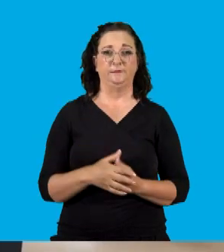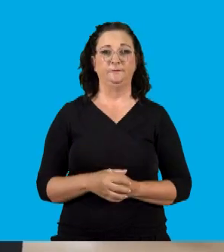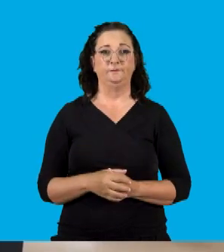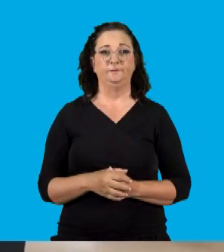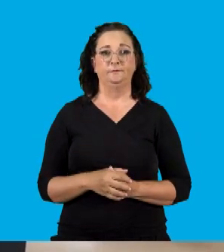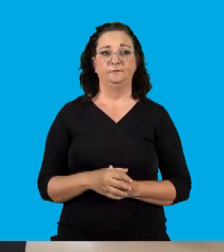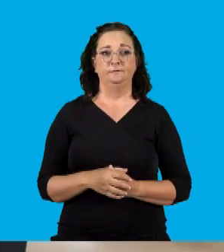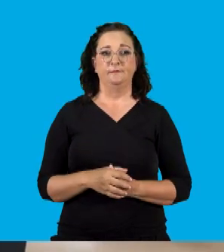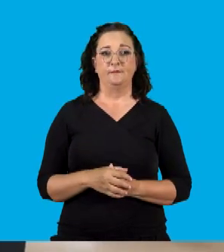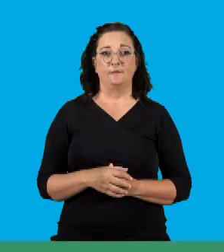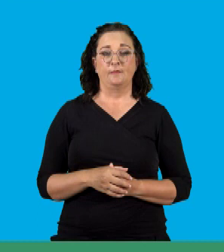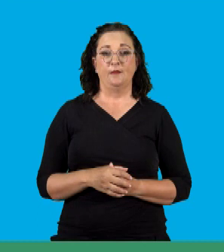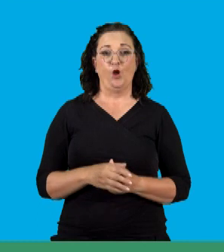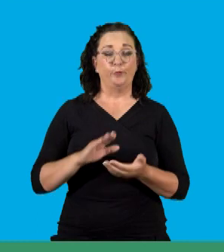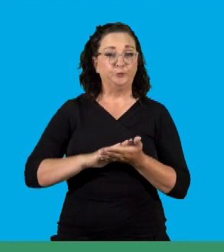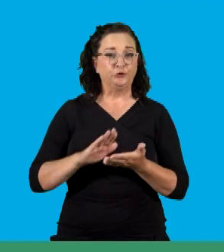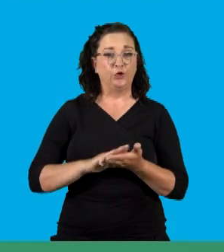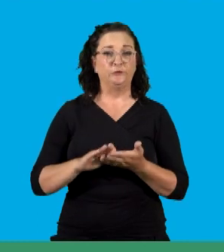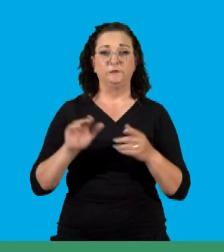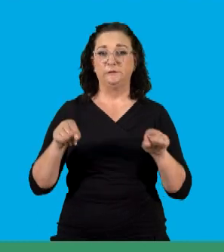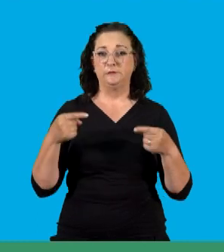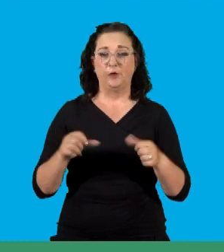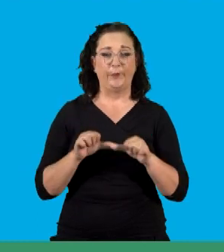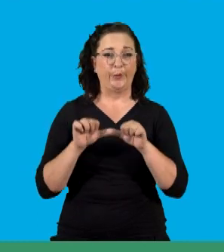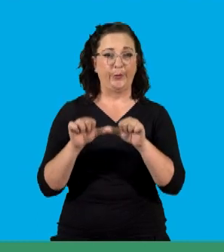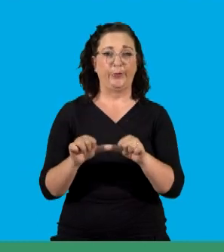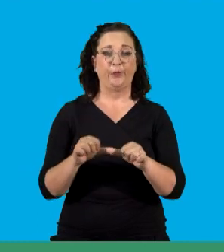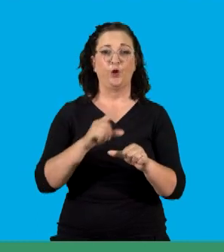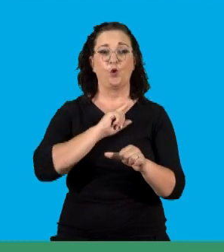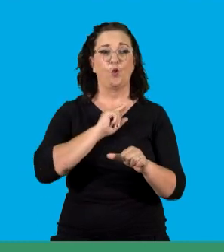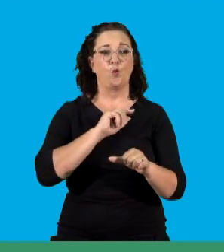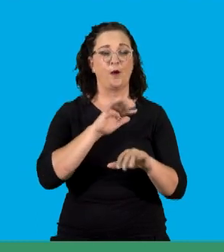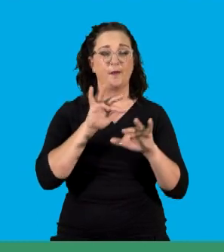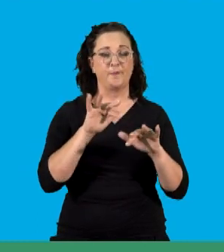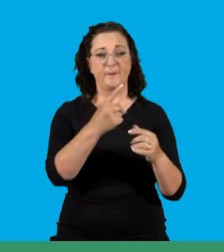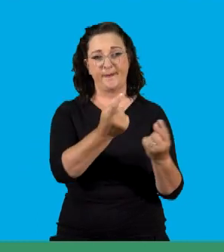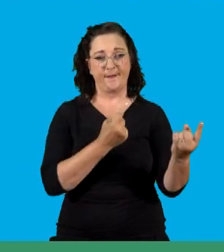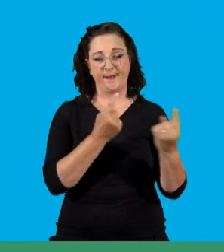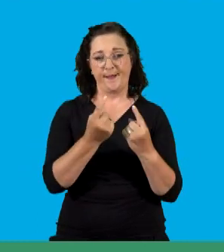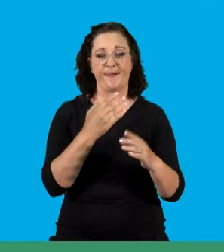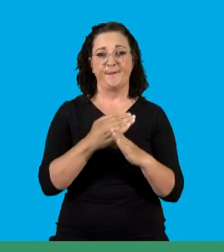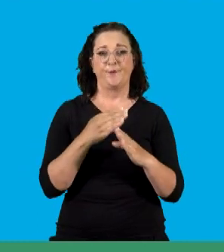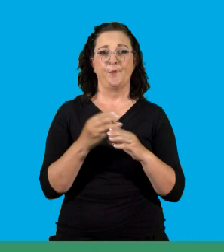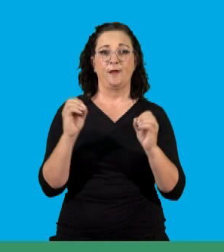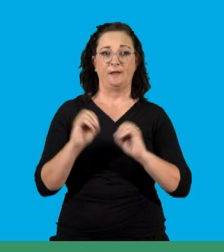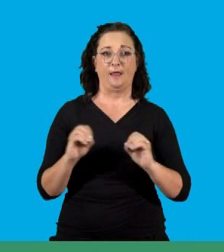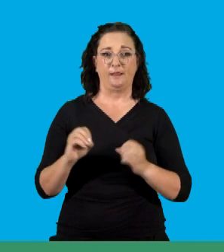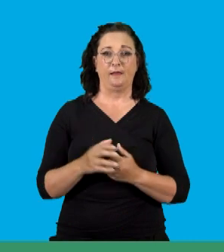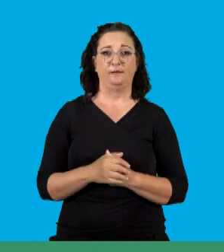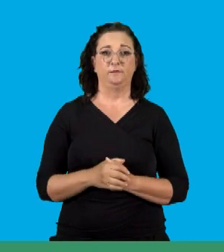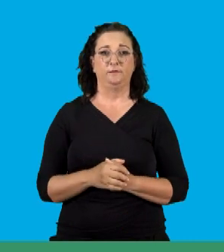operate. May result in loss of production as employees stay absent from work during